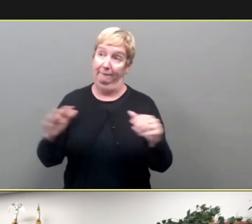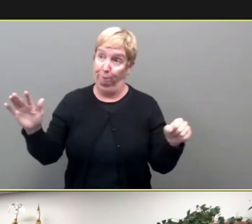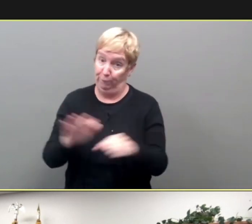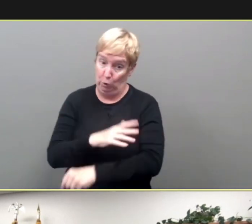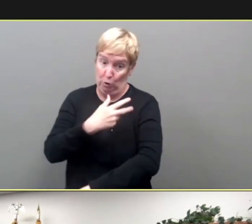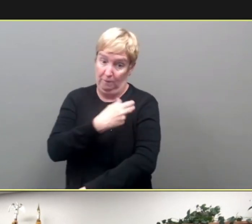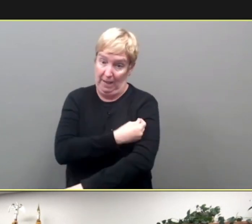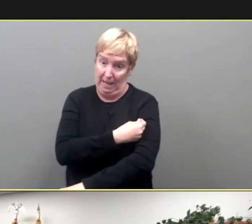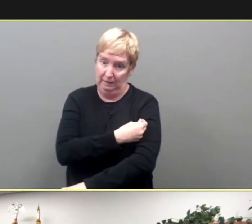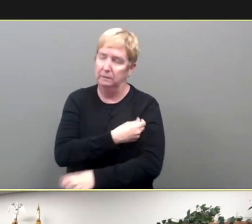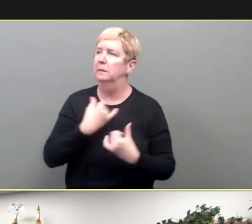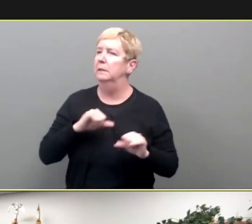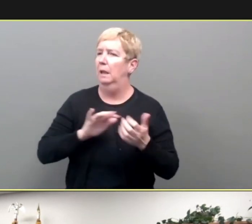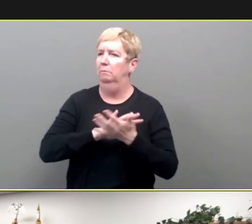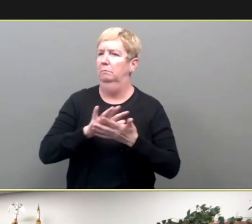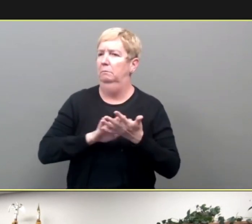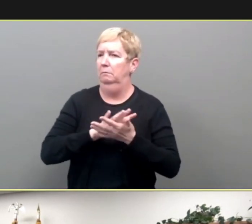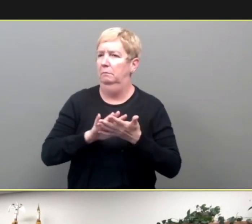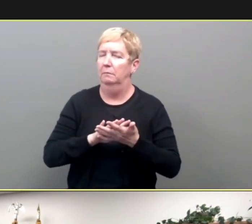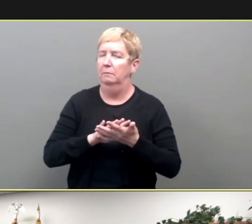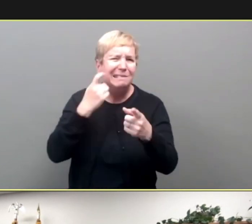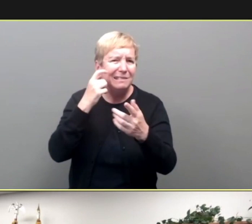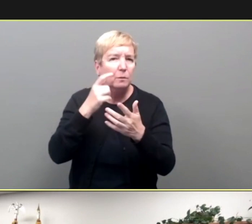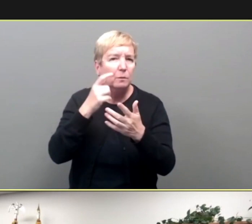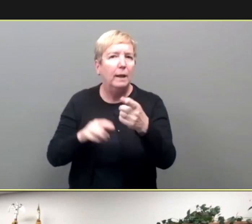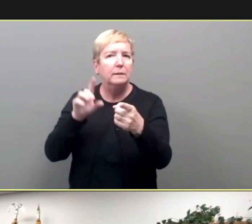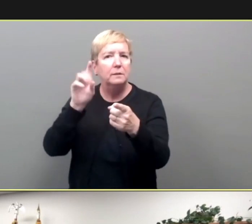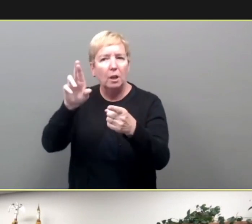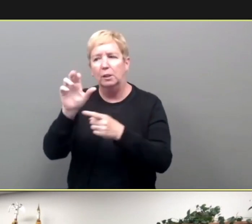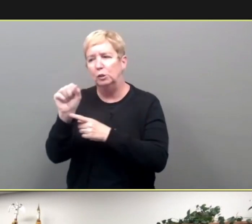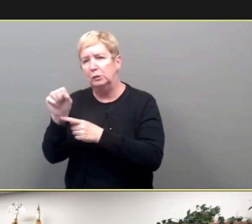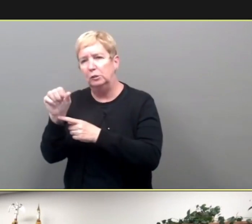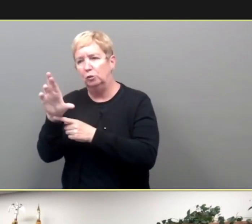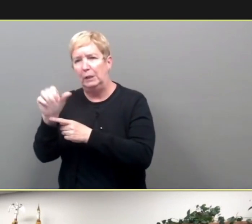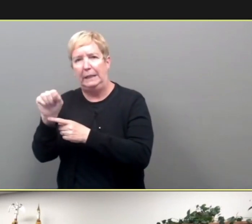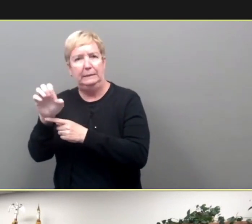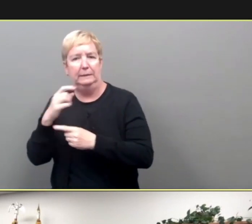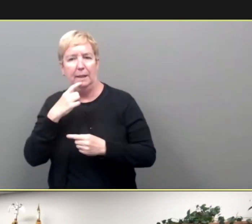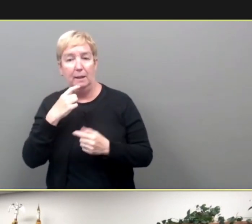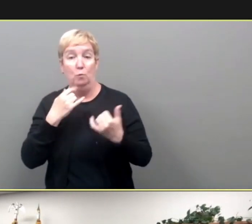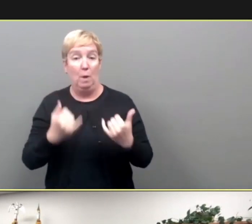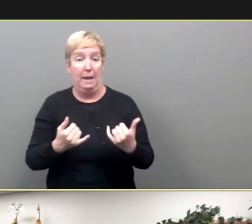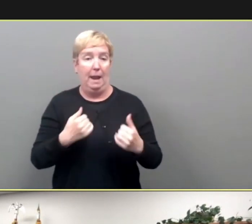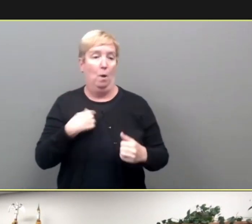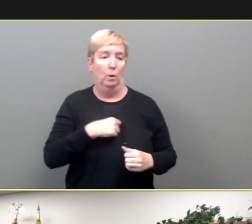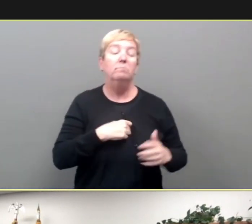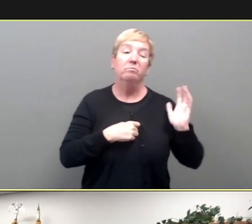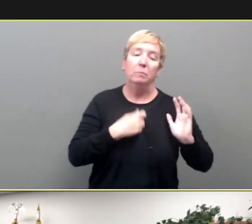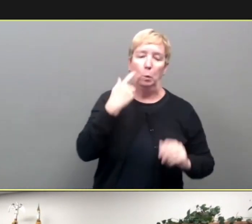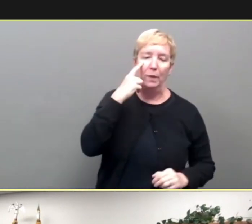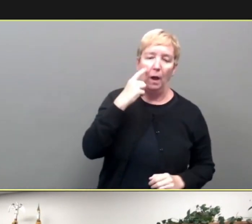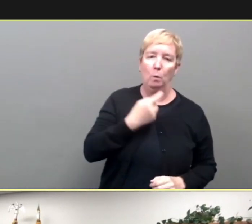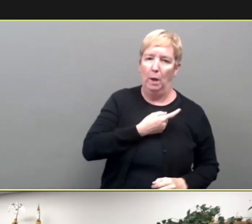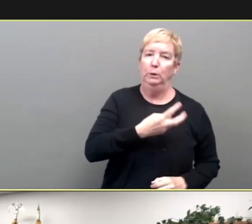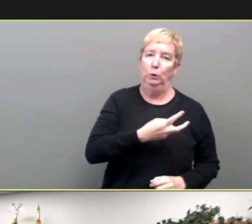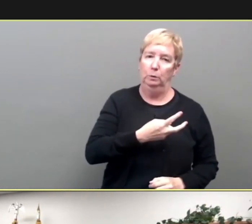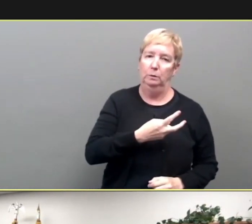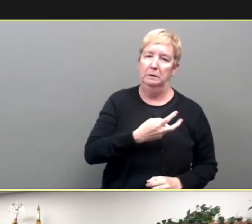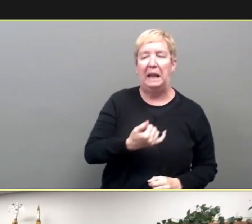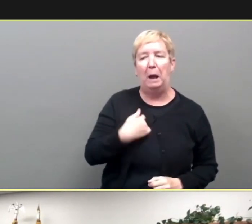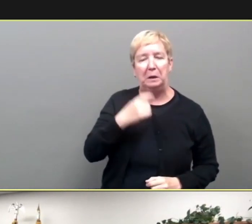what Secretaries Scrace and Petterhone just said. I think you're